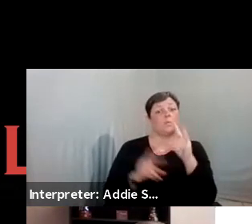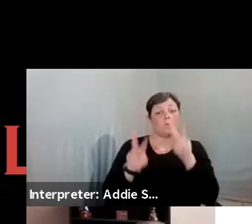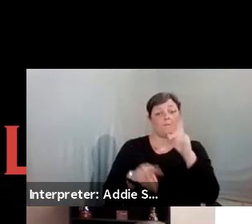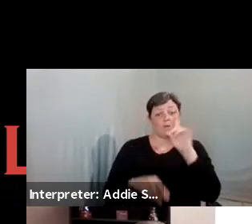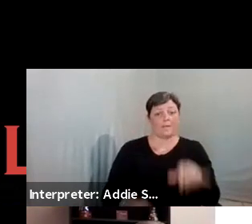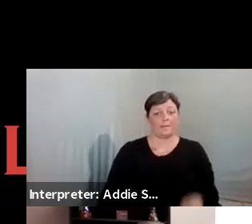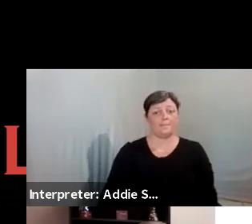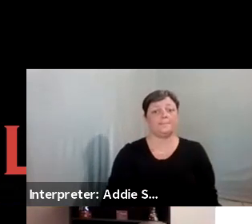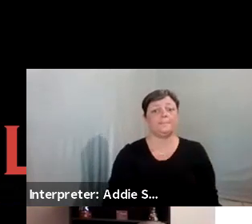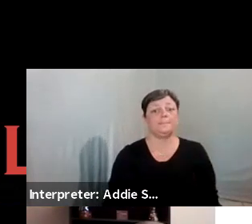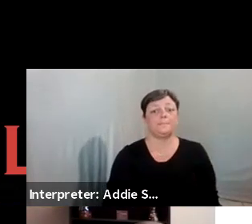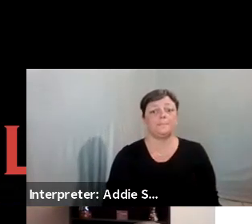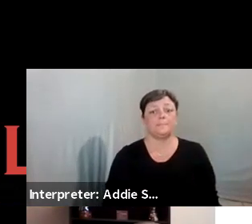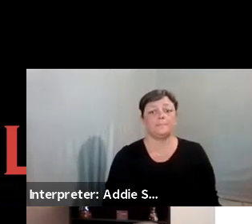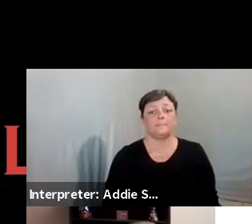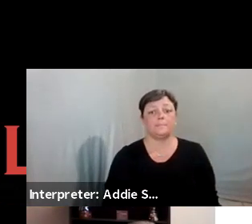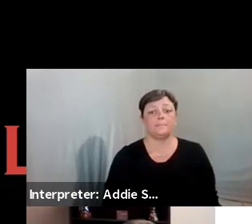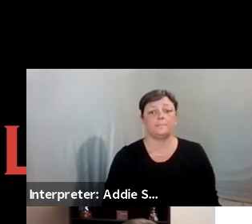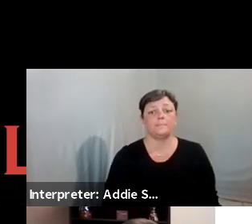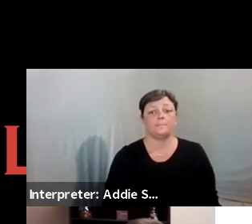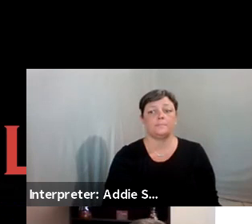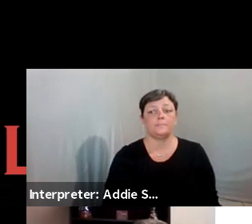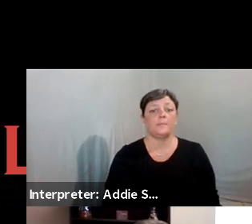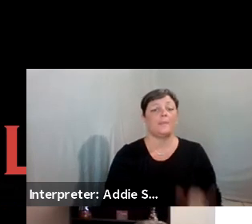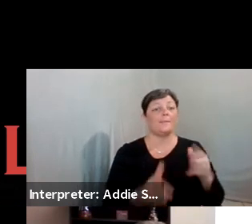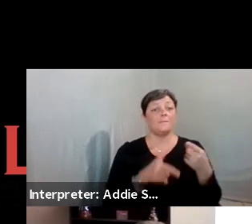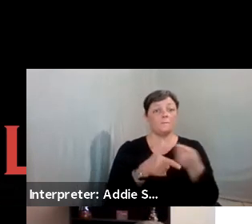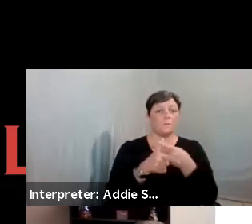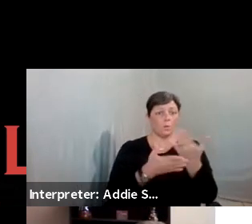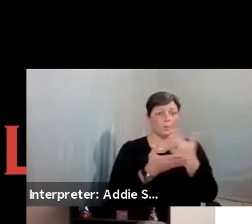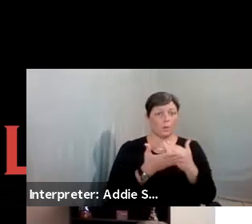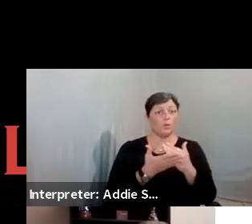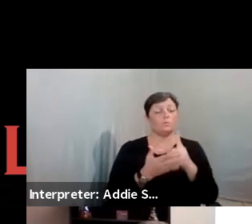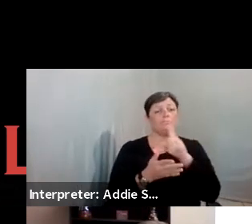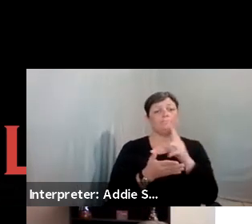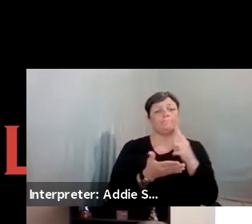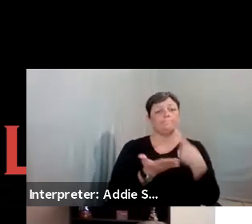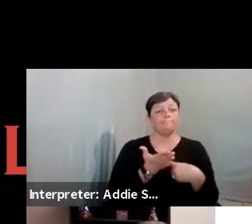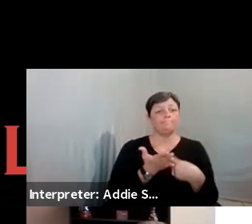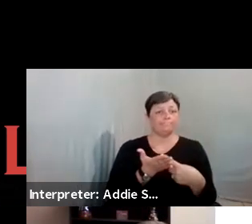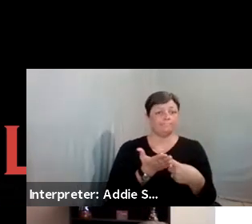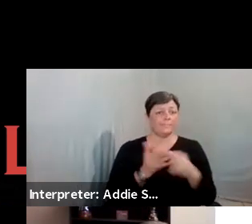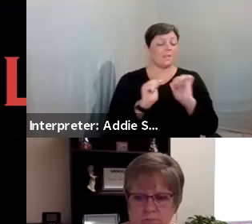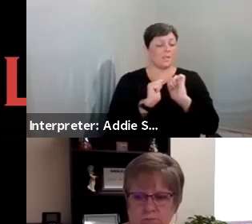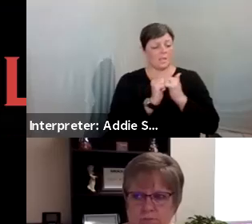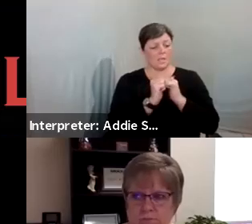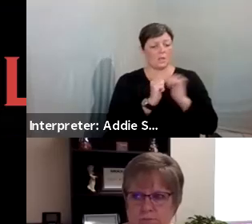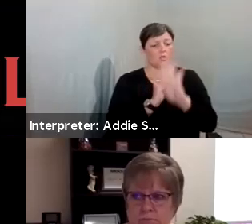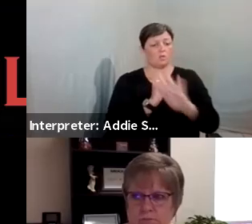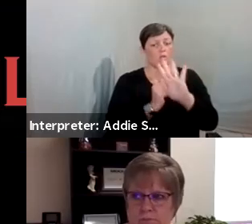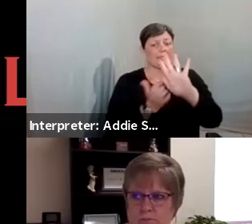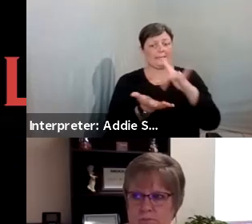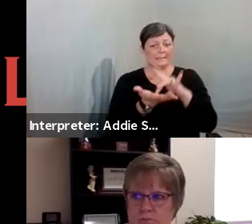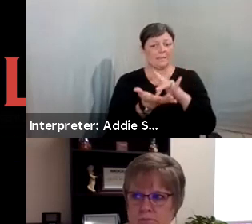that for anyone that you might have missed. But the first part was really to discuss, how is your center